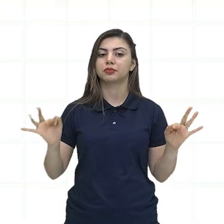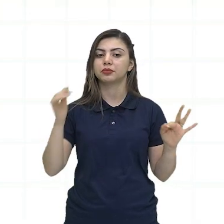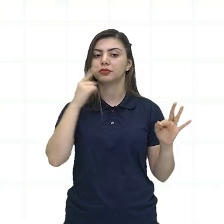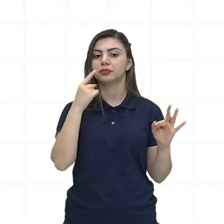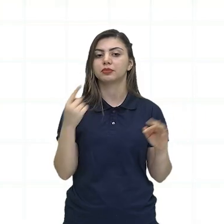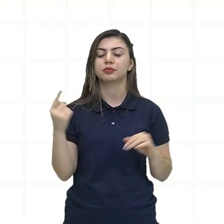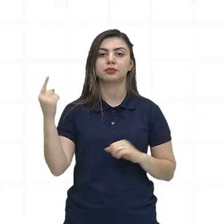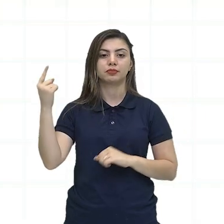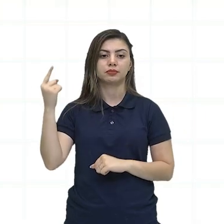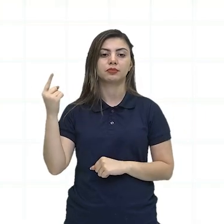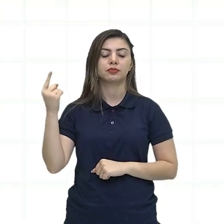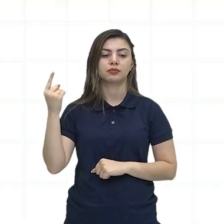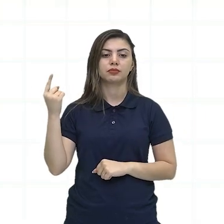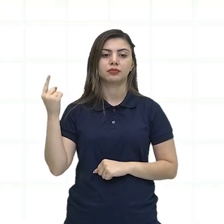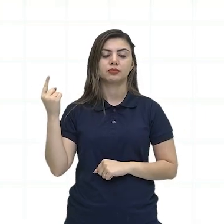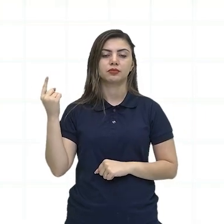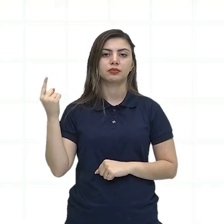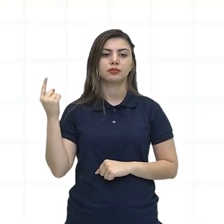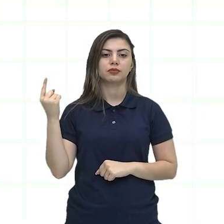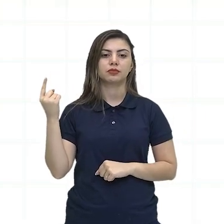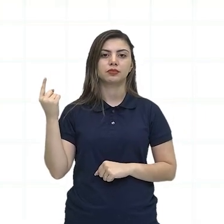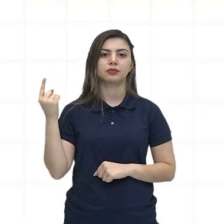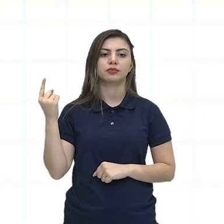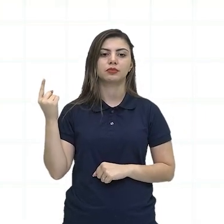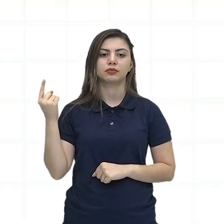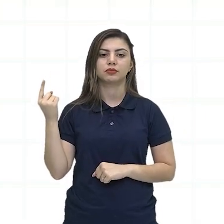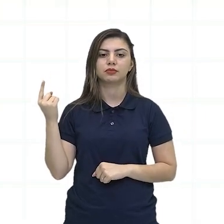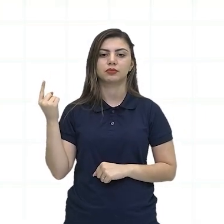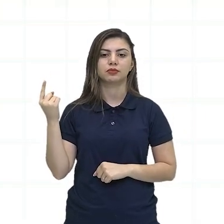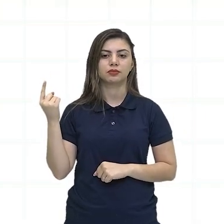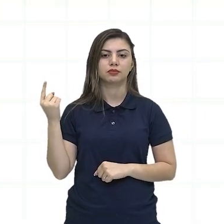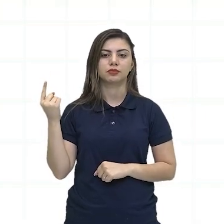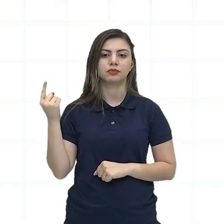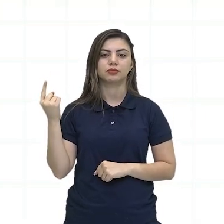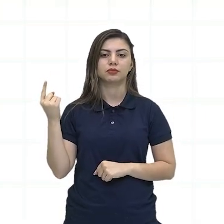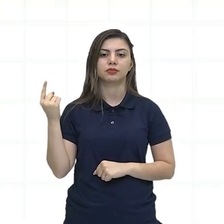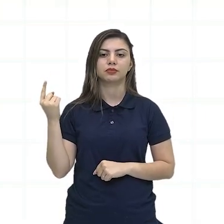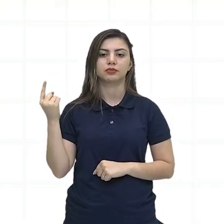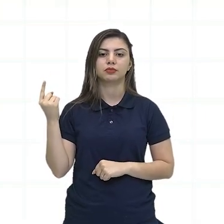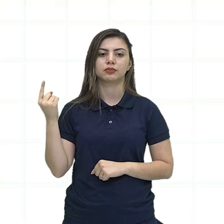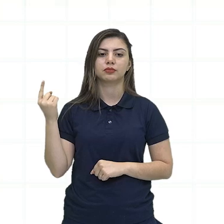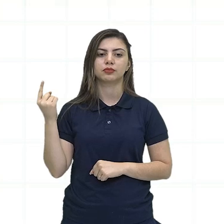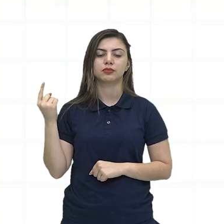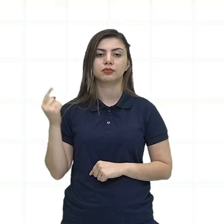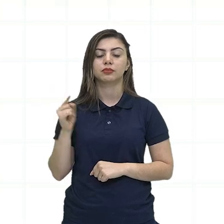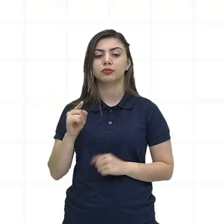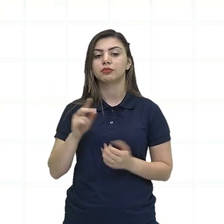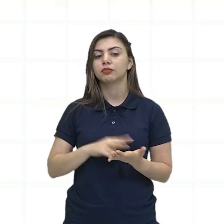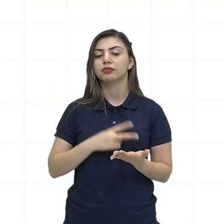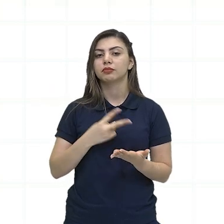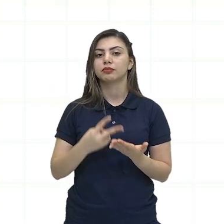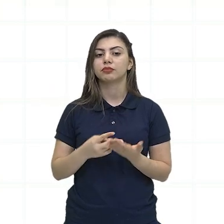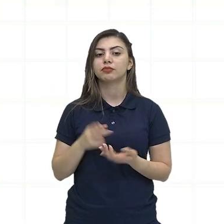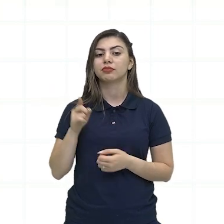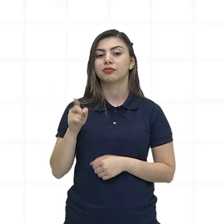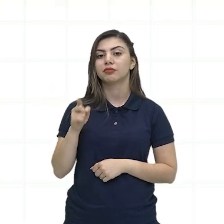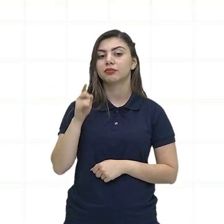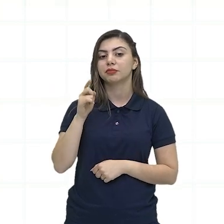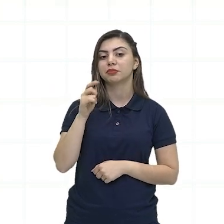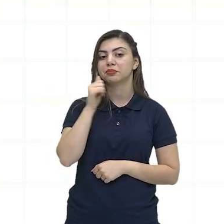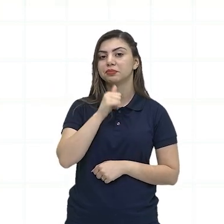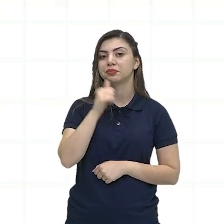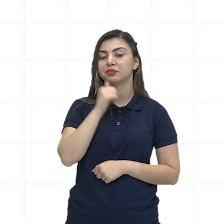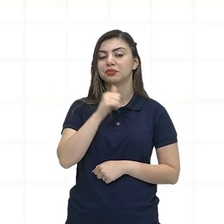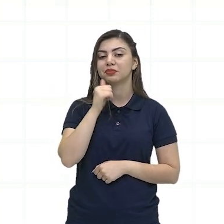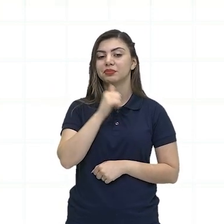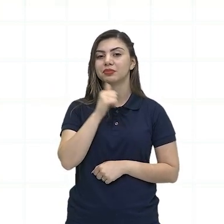on weekends. She sometimes goes to the beach on weekends. Ela, de vez em quando,